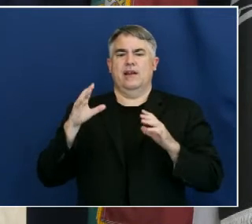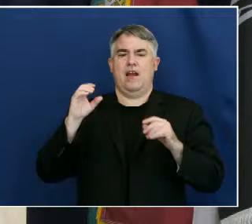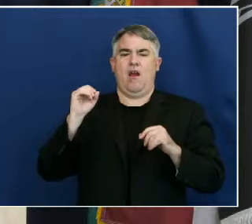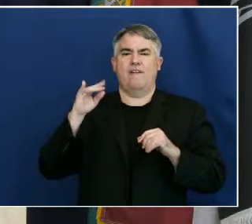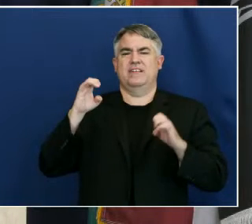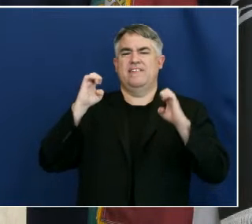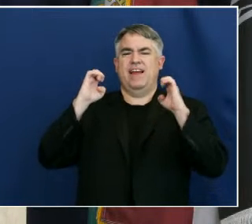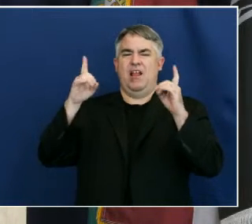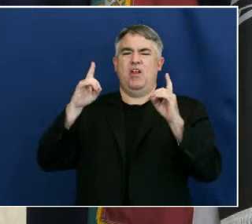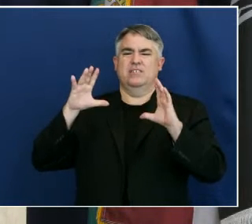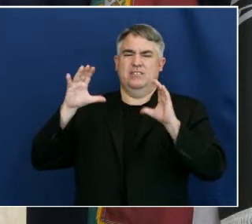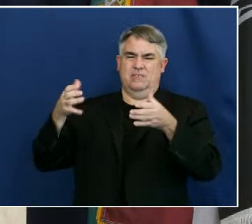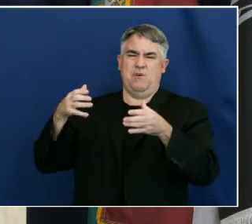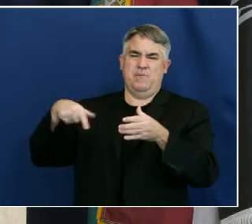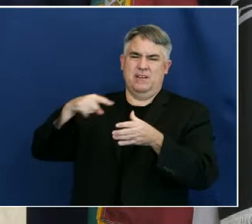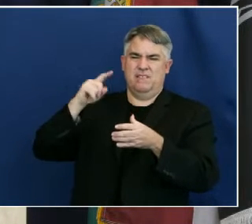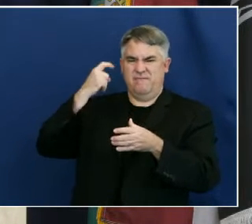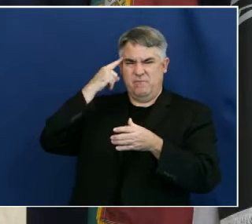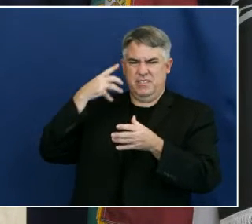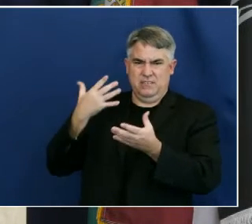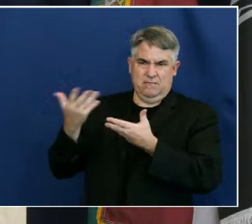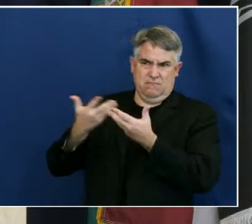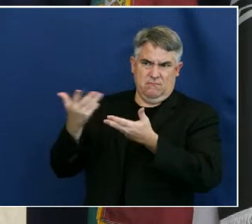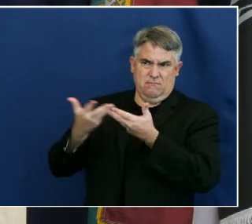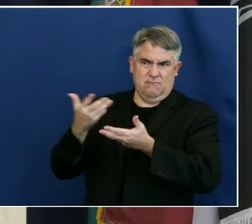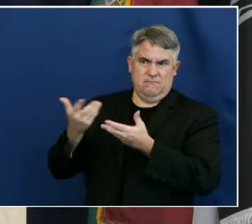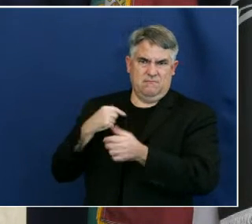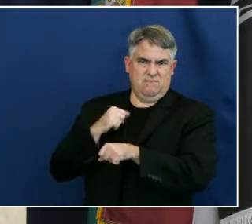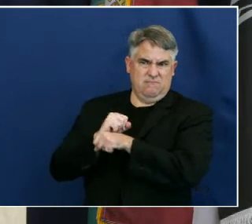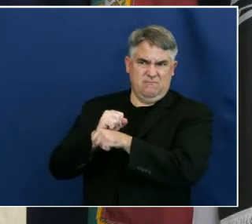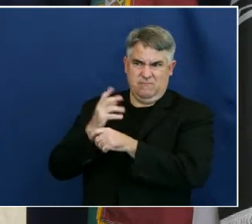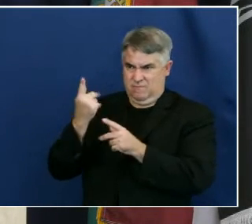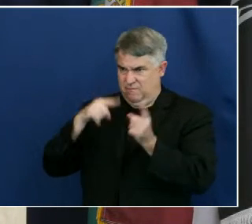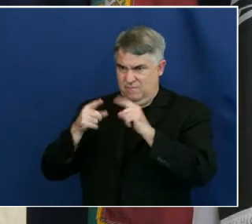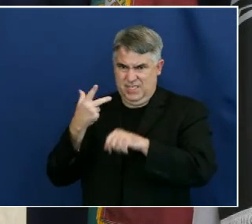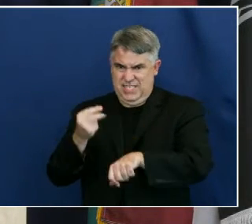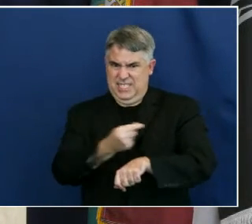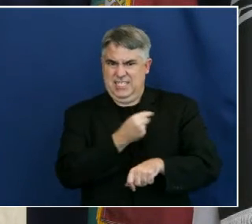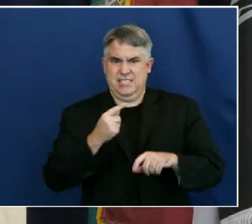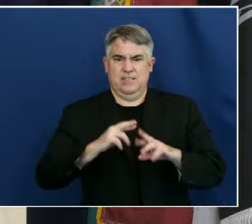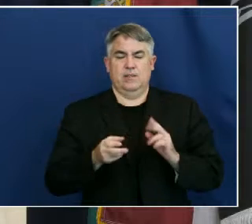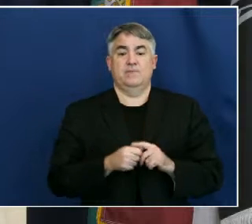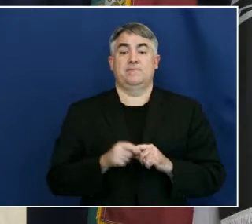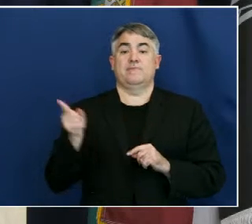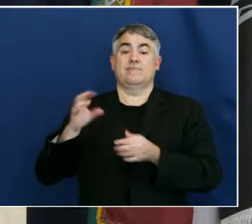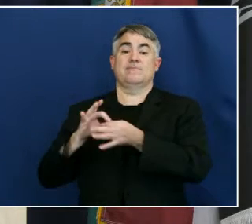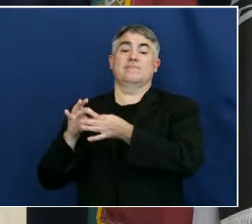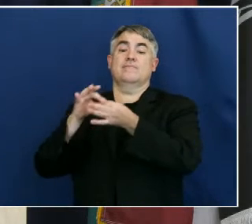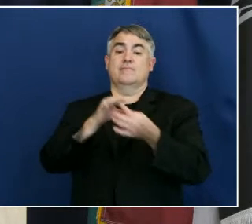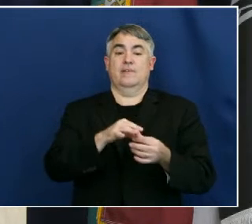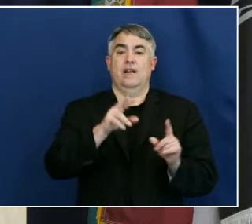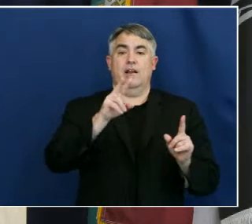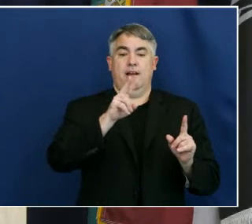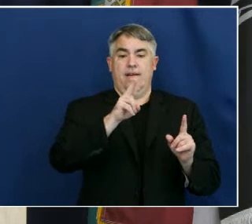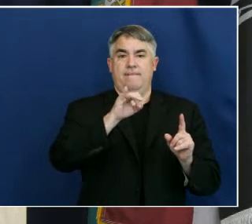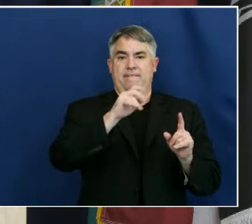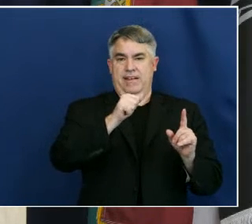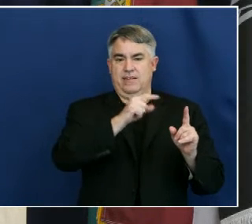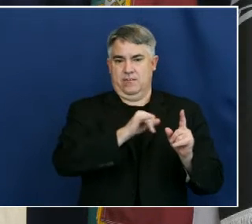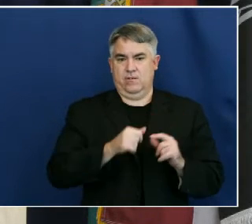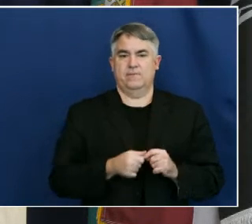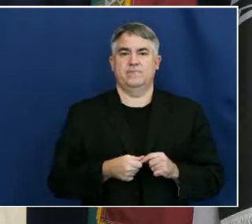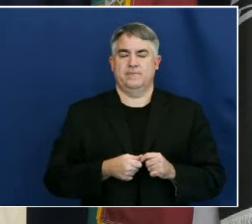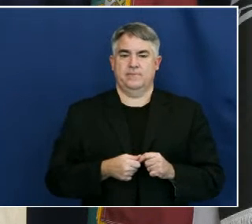Dr. Gothold and his staff. They've been working in partnership with VIBA, and between VIBA and the San Diego County Office of Education, we're